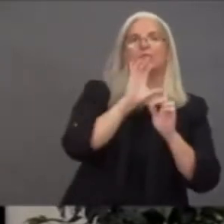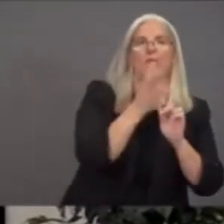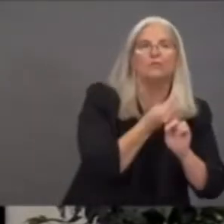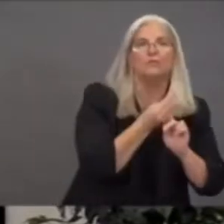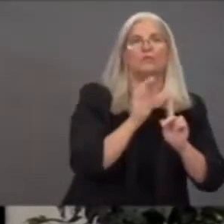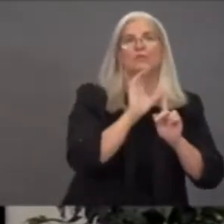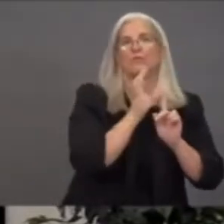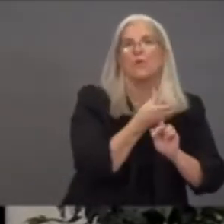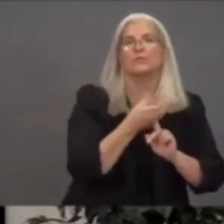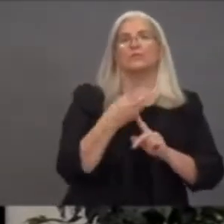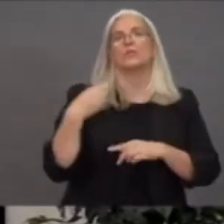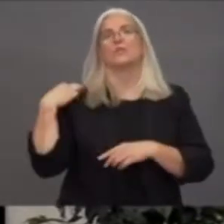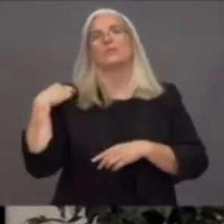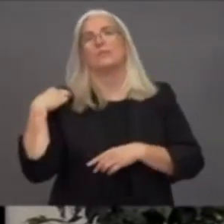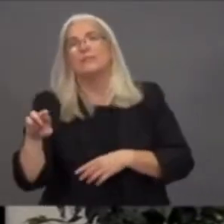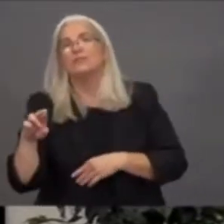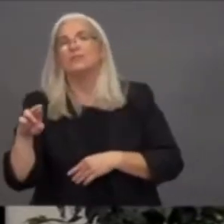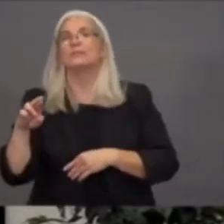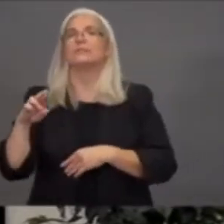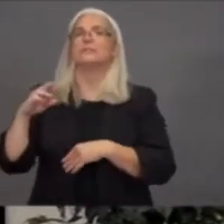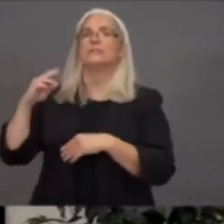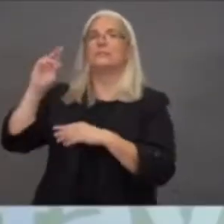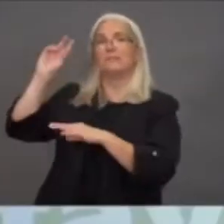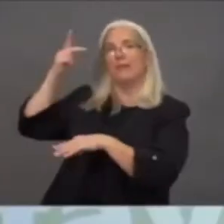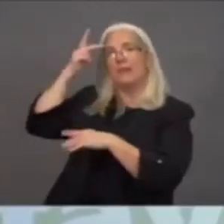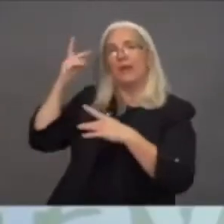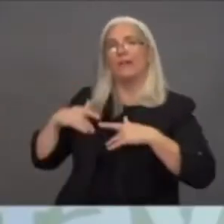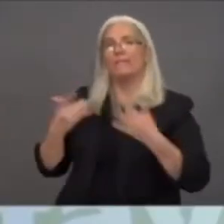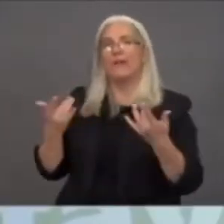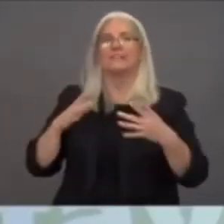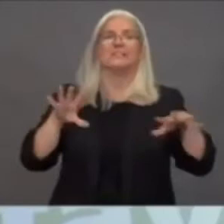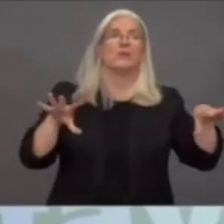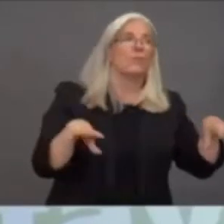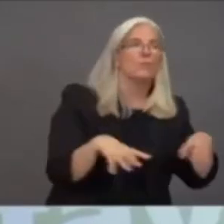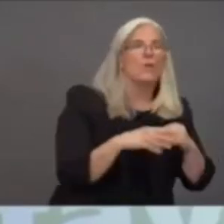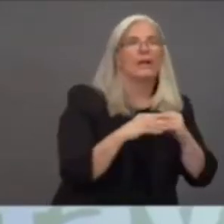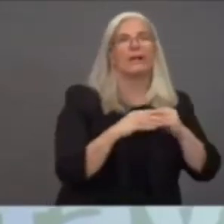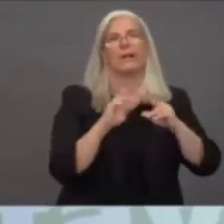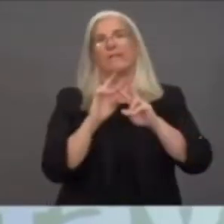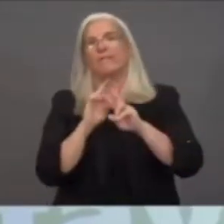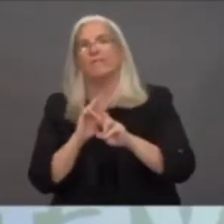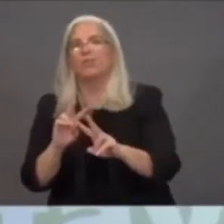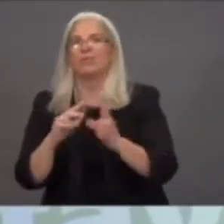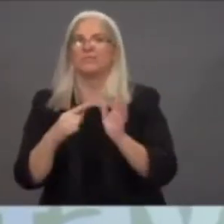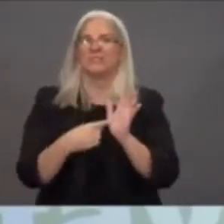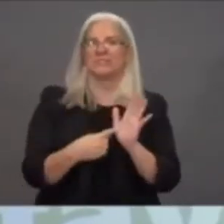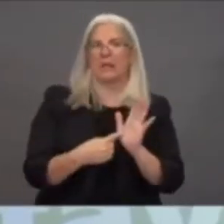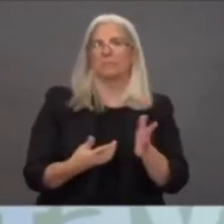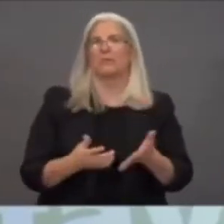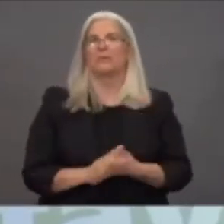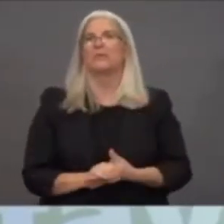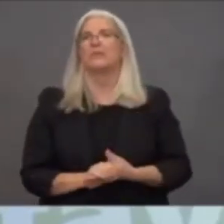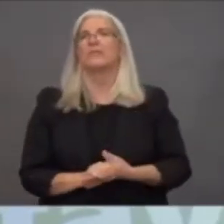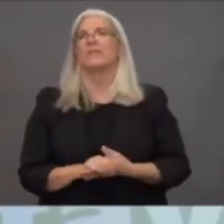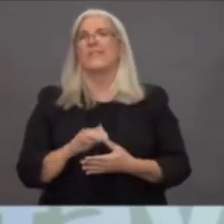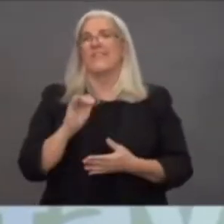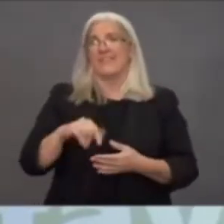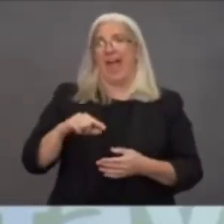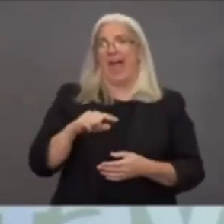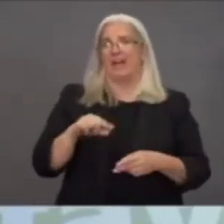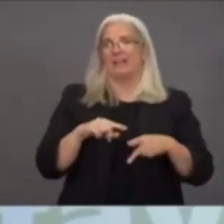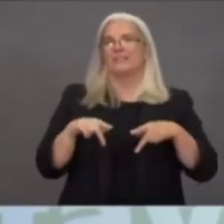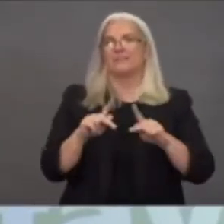as weddings and funerals. In addition, as of October 9th, the state has guidelines